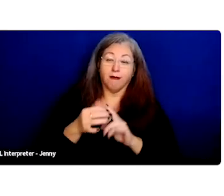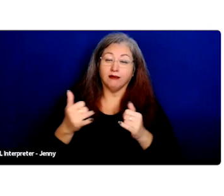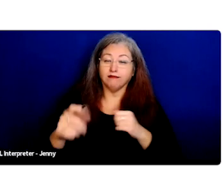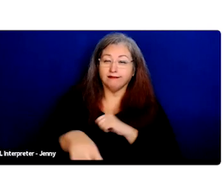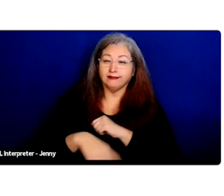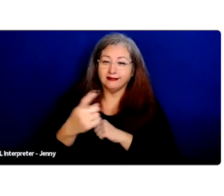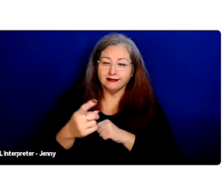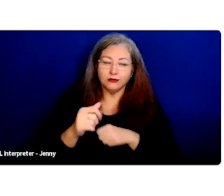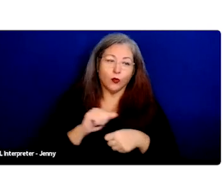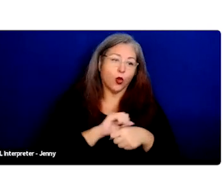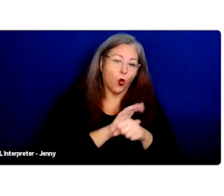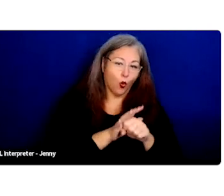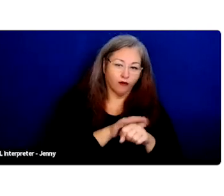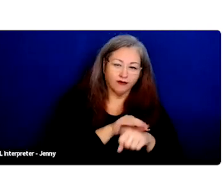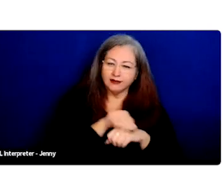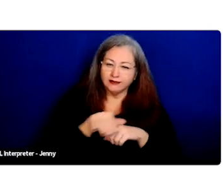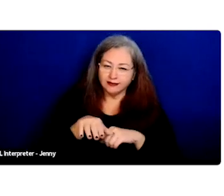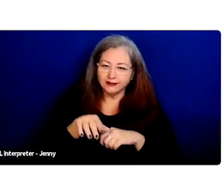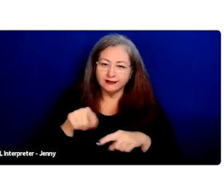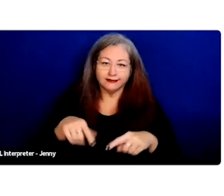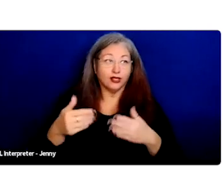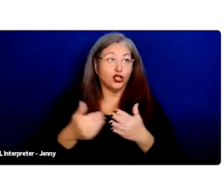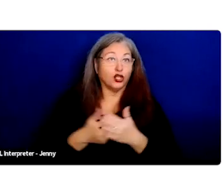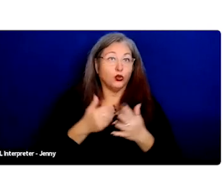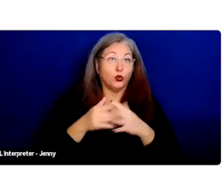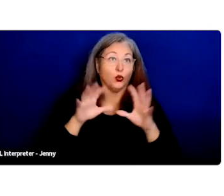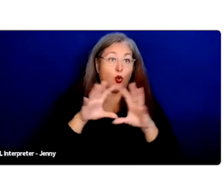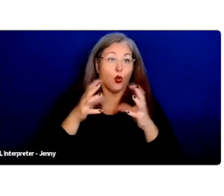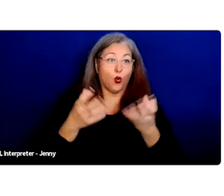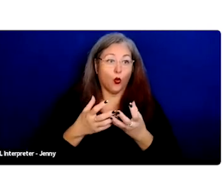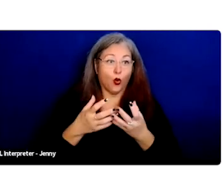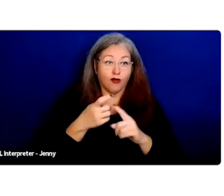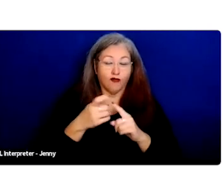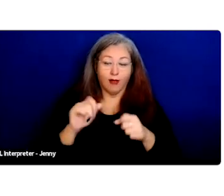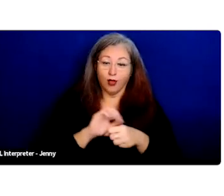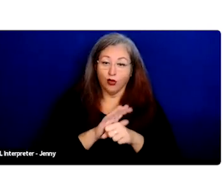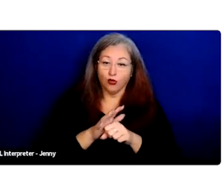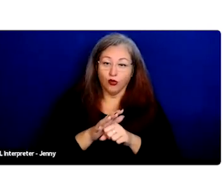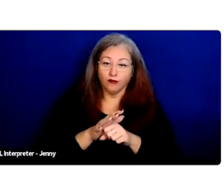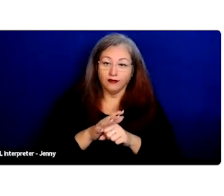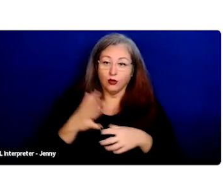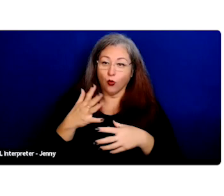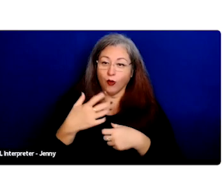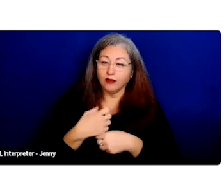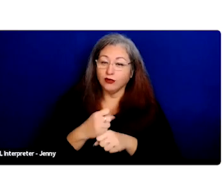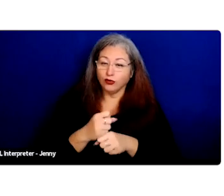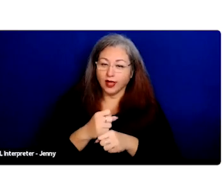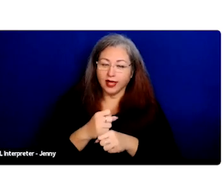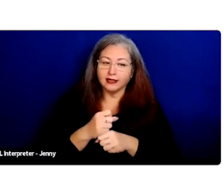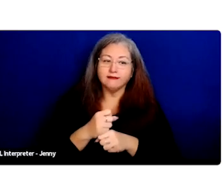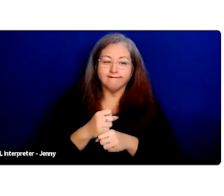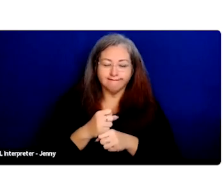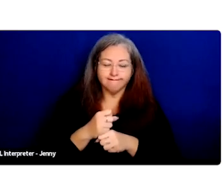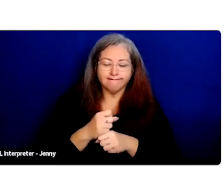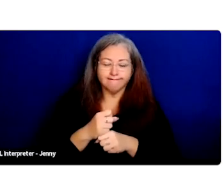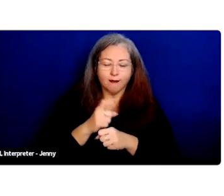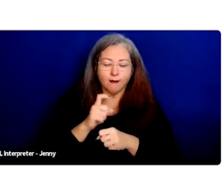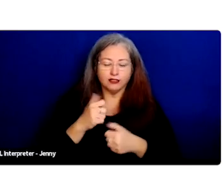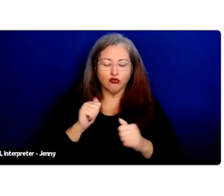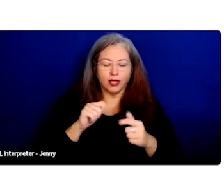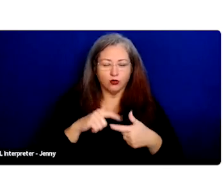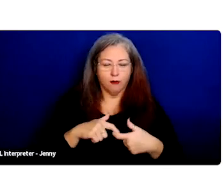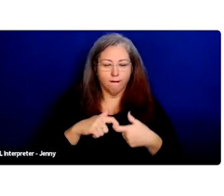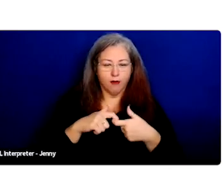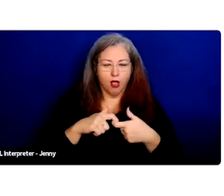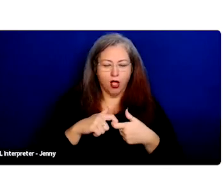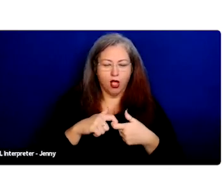with COVID, the new world that the COVID experience has created, to really pause to kind of talk